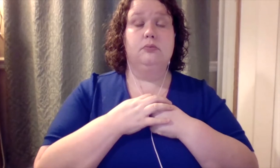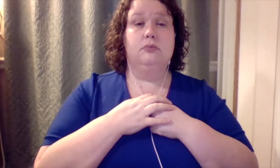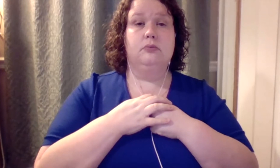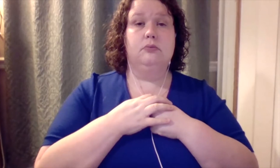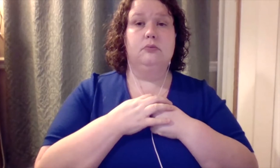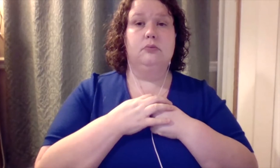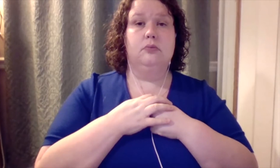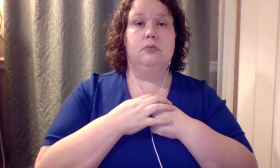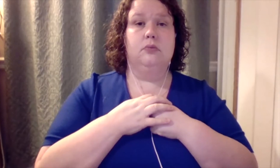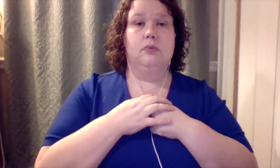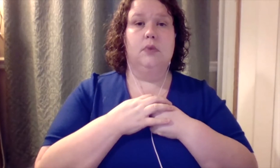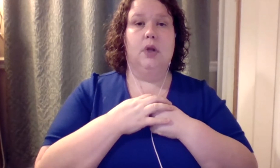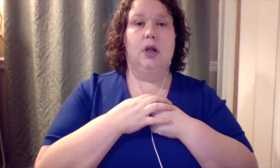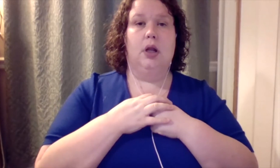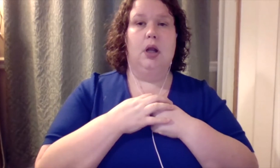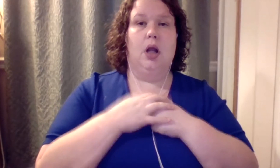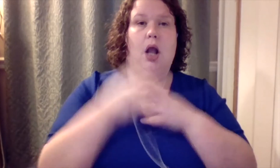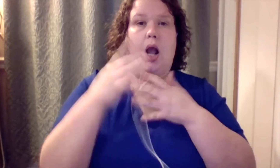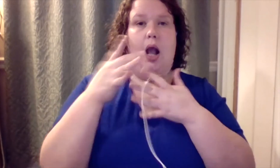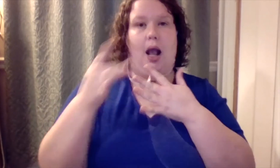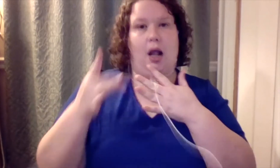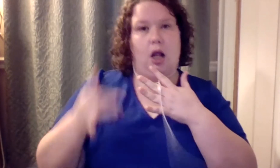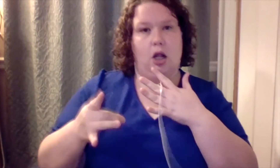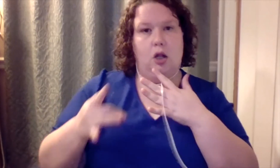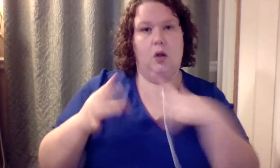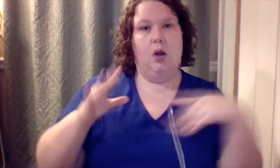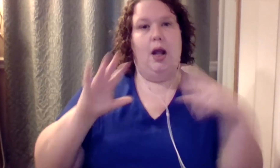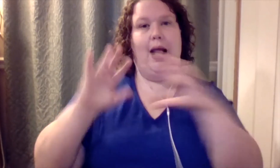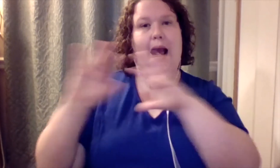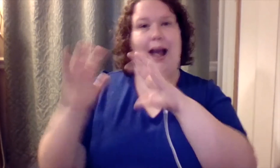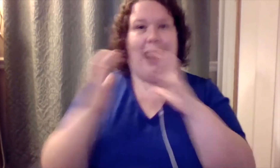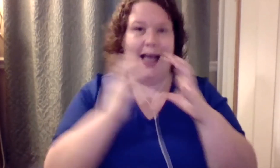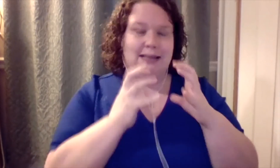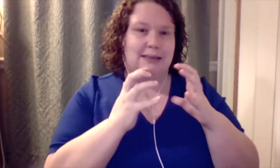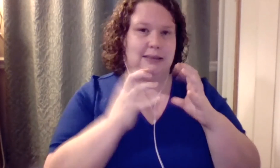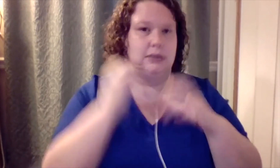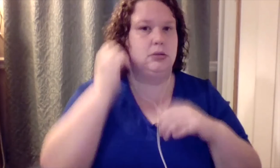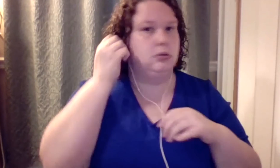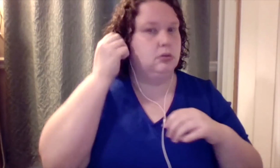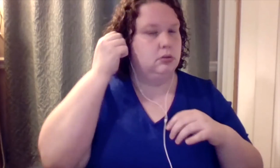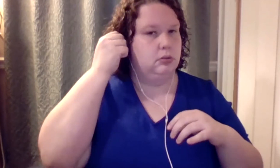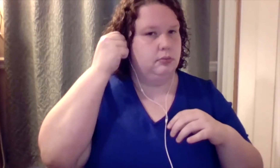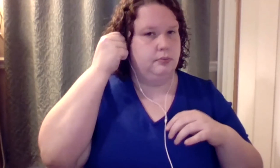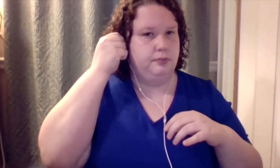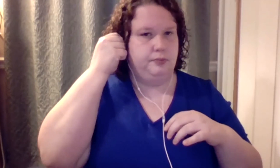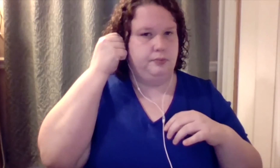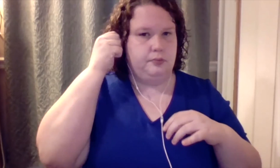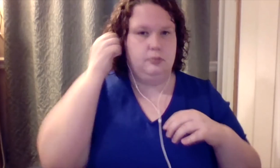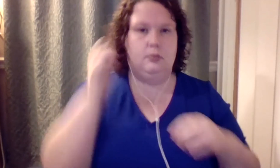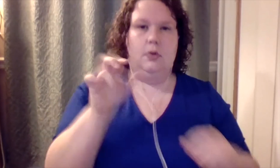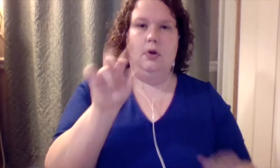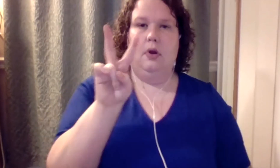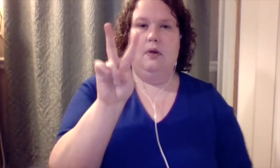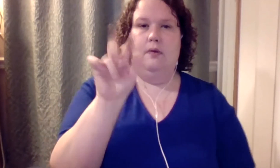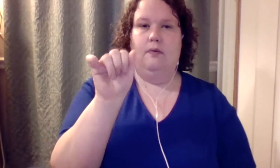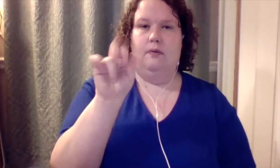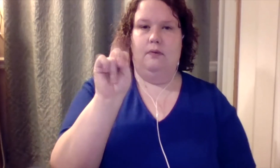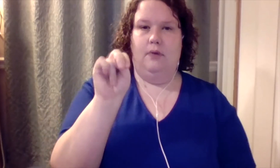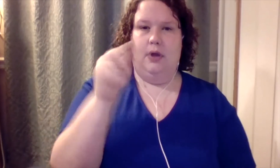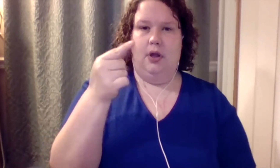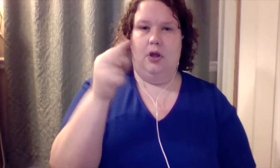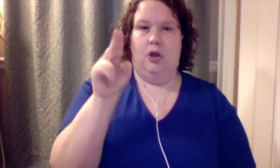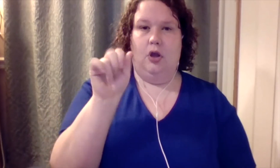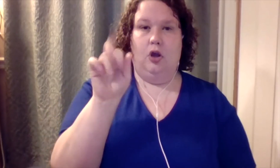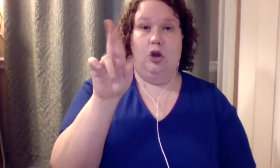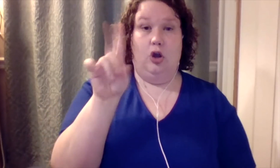And also, I know Vanguard does not rank its students, which makes it difficult for them to get top